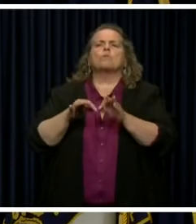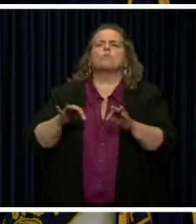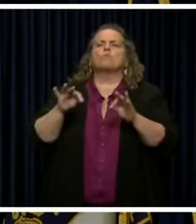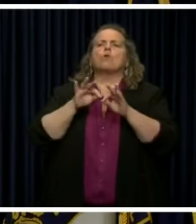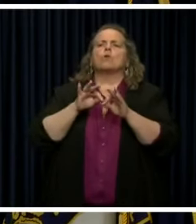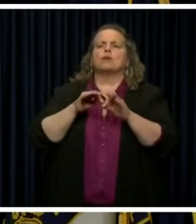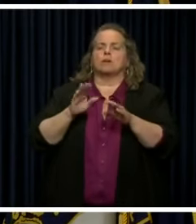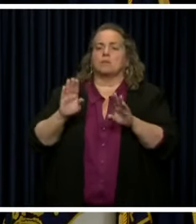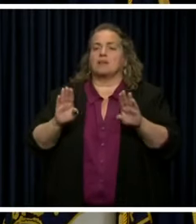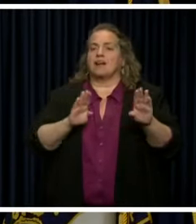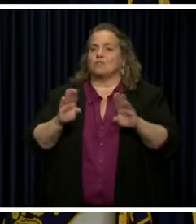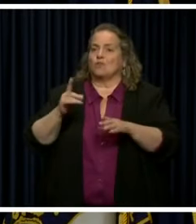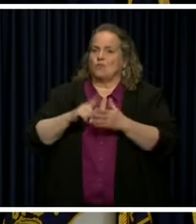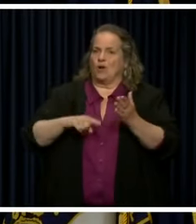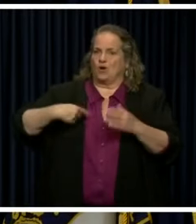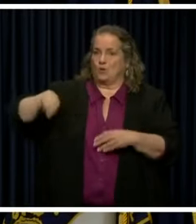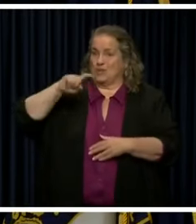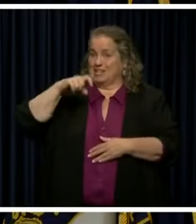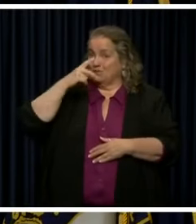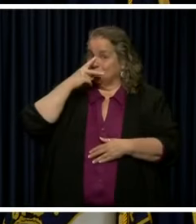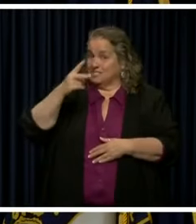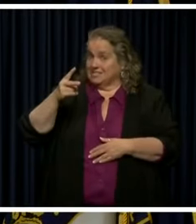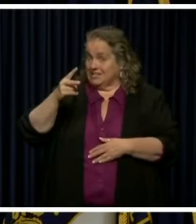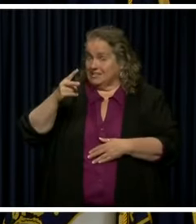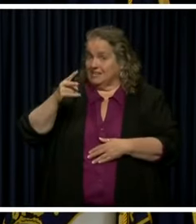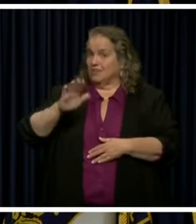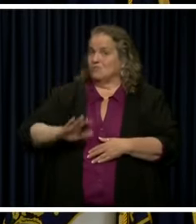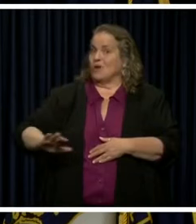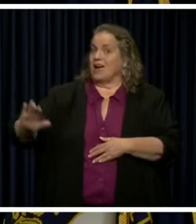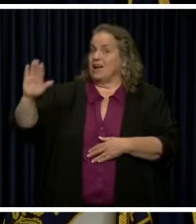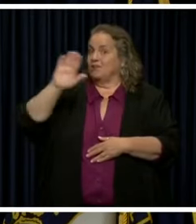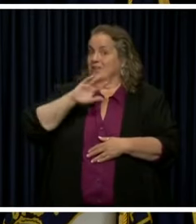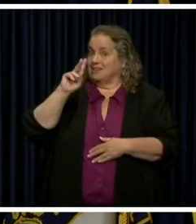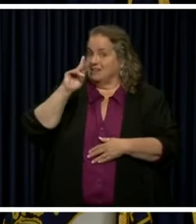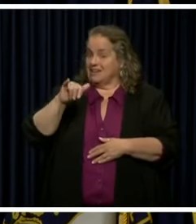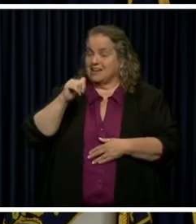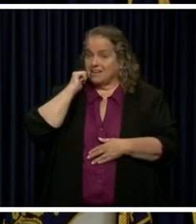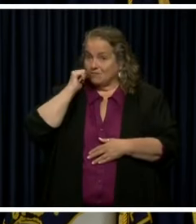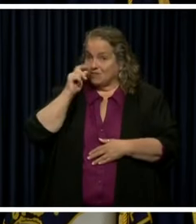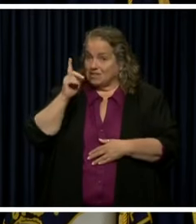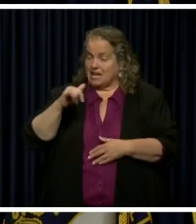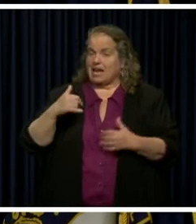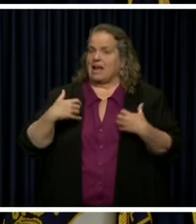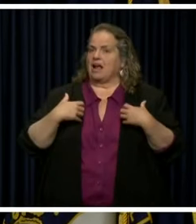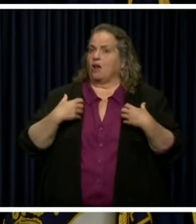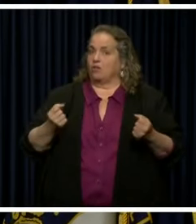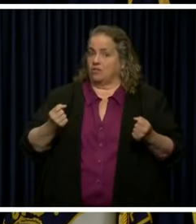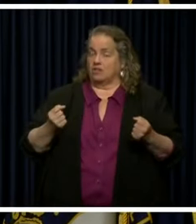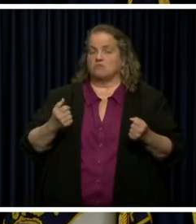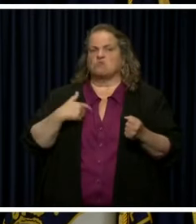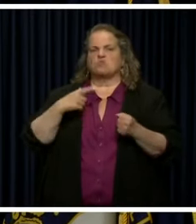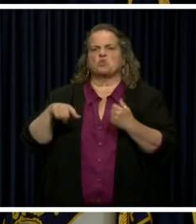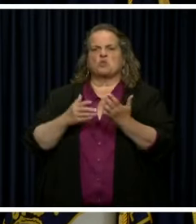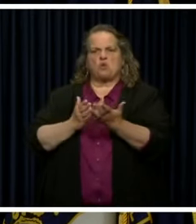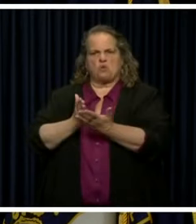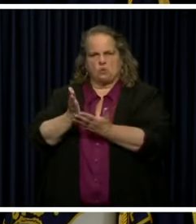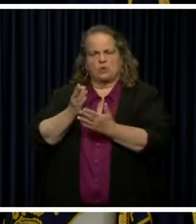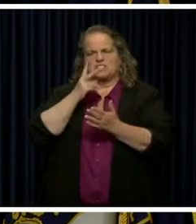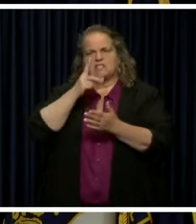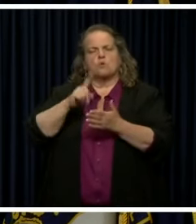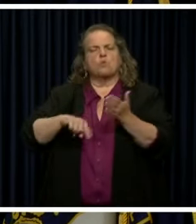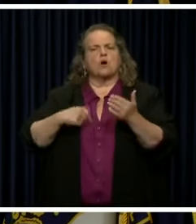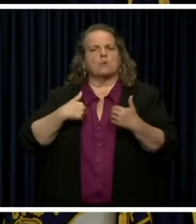be healthy in what we are doing around this Commonwealth each and every day. Let's briefly go through and see what we have